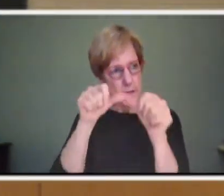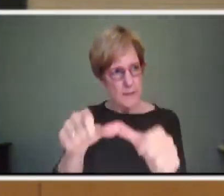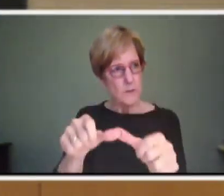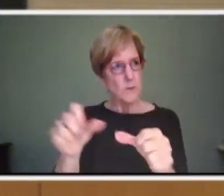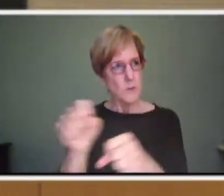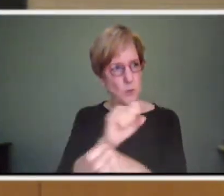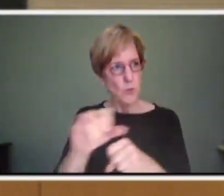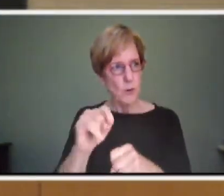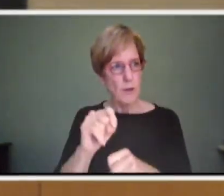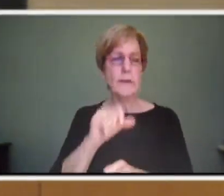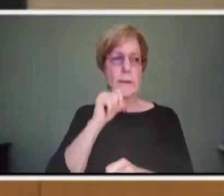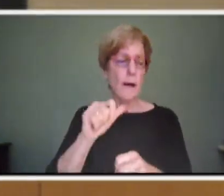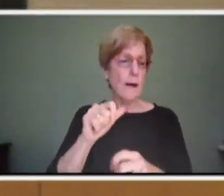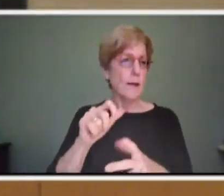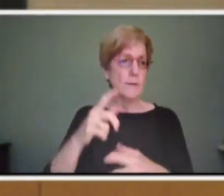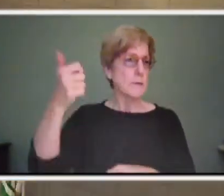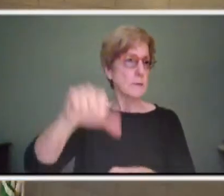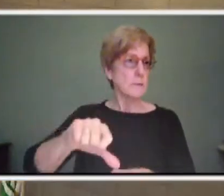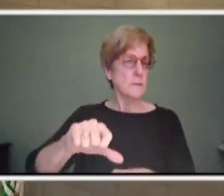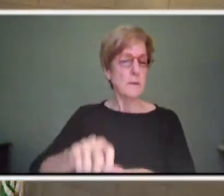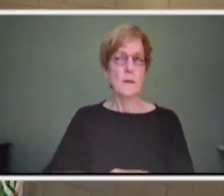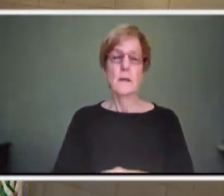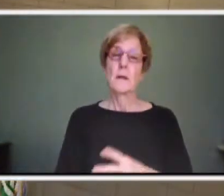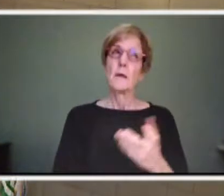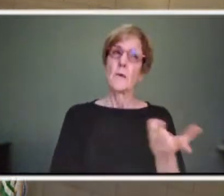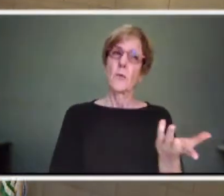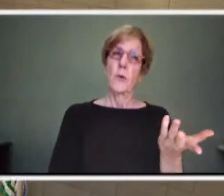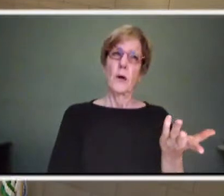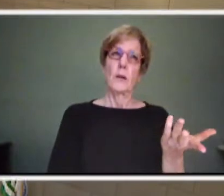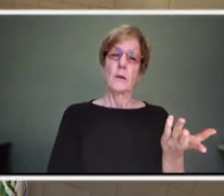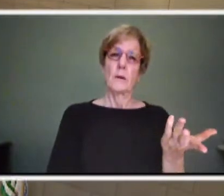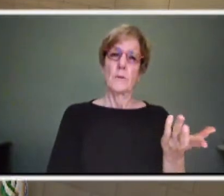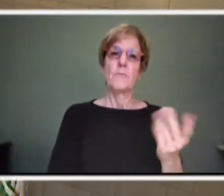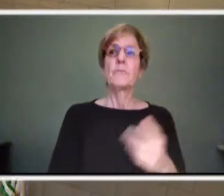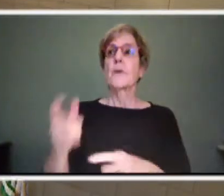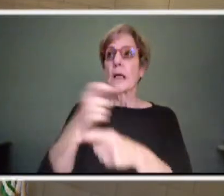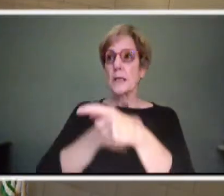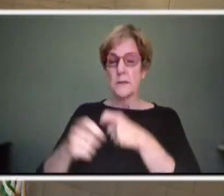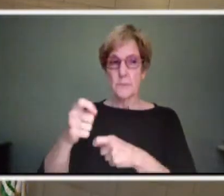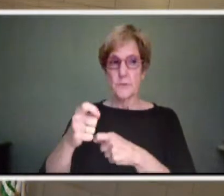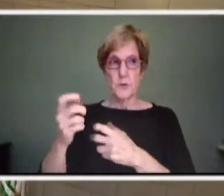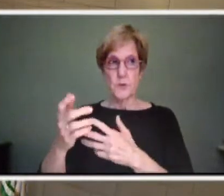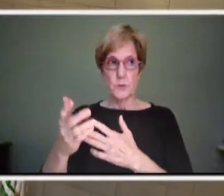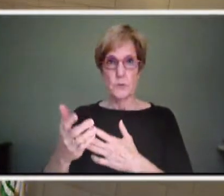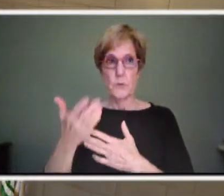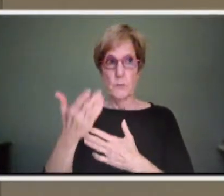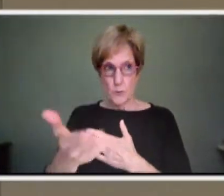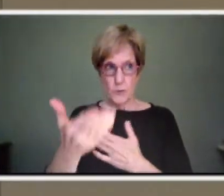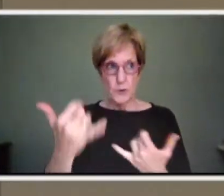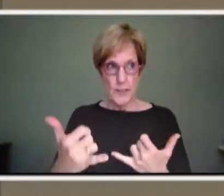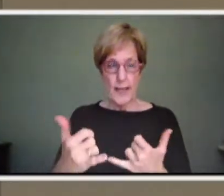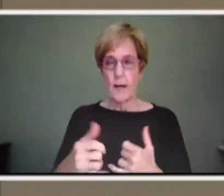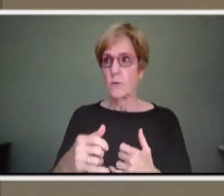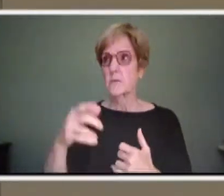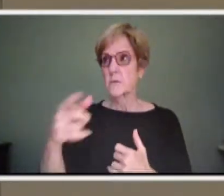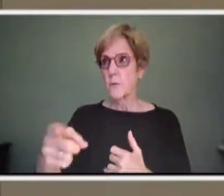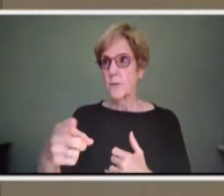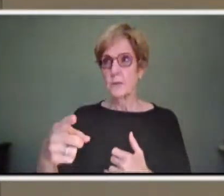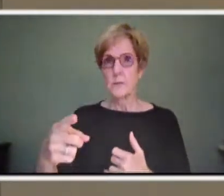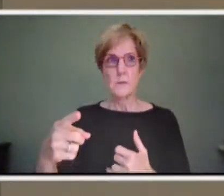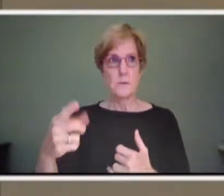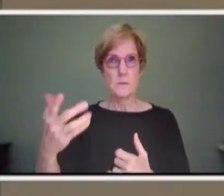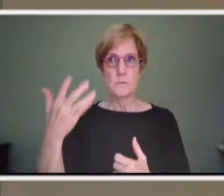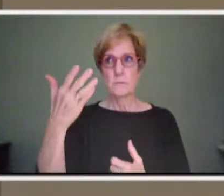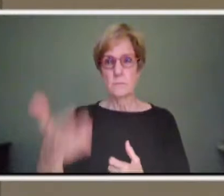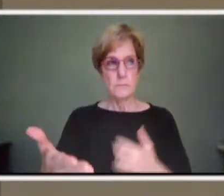denial. That's not how that works. We have a substitute motion and a substitute motion, so those are the motions on the table, and they have to carry at this